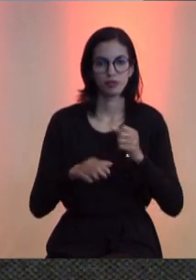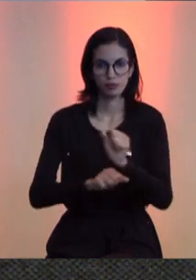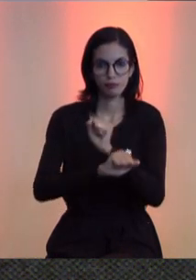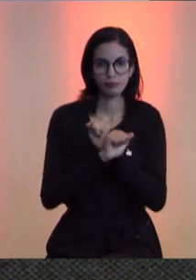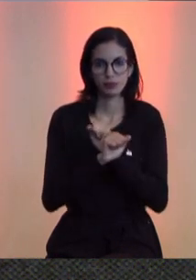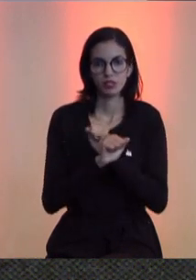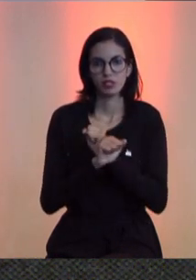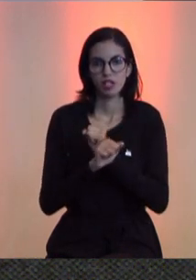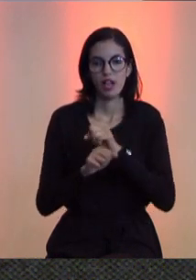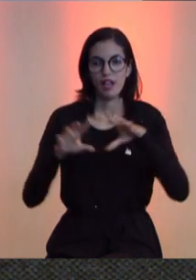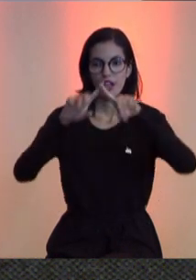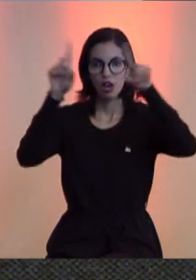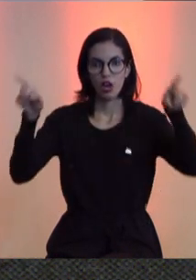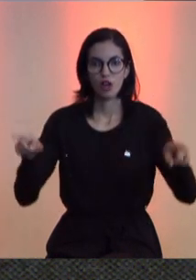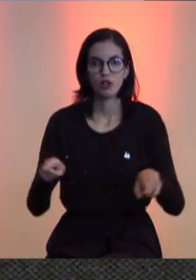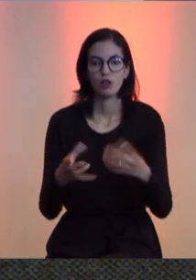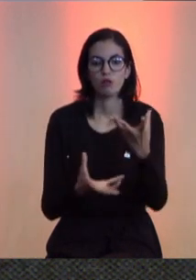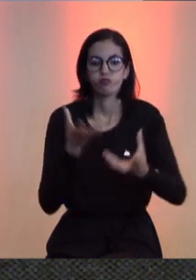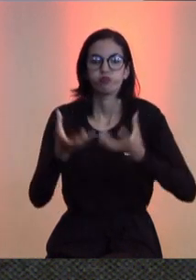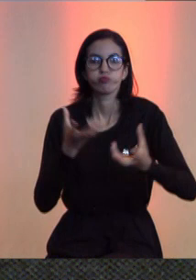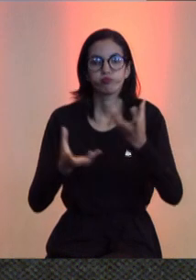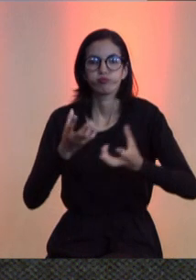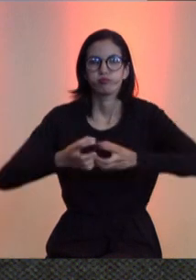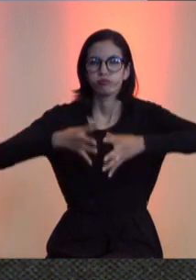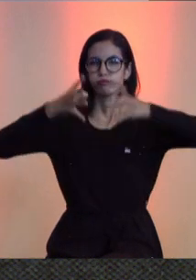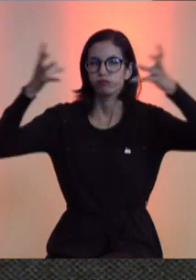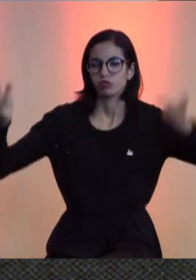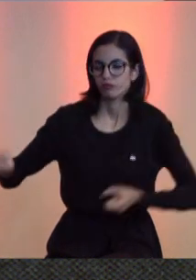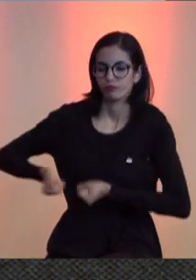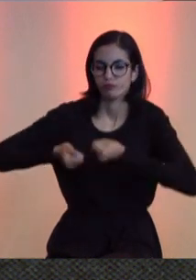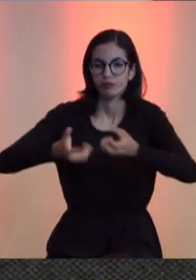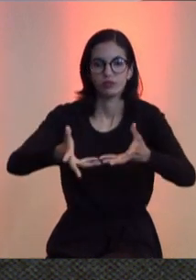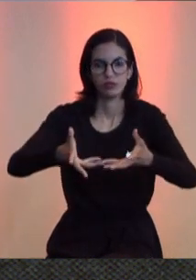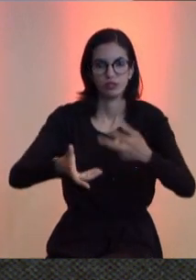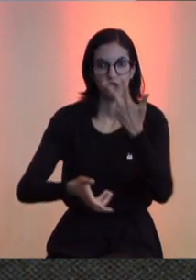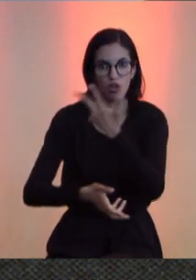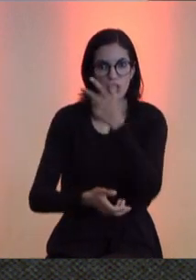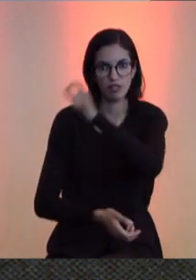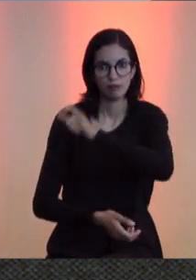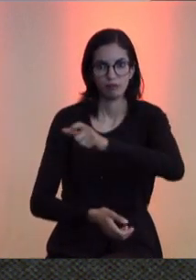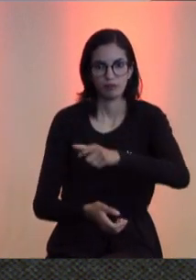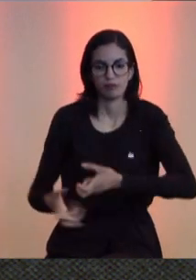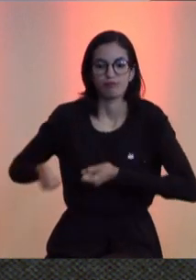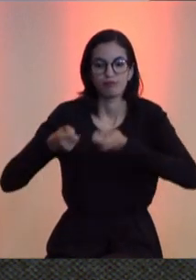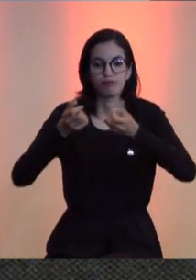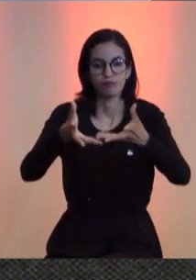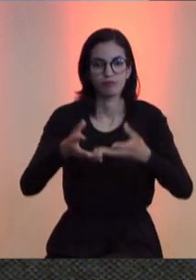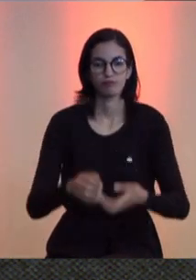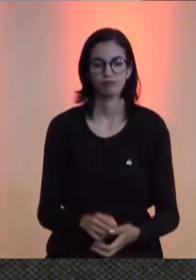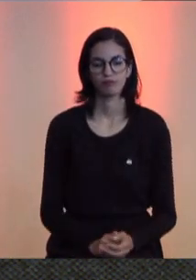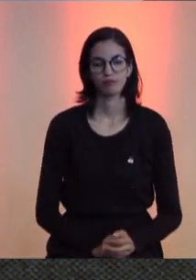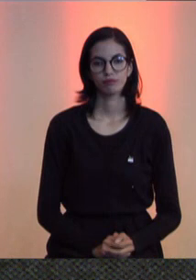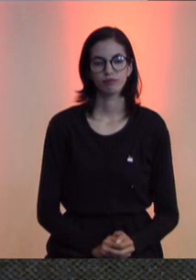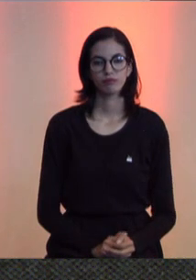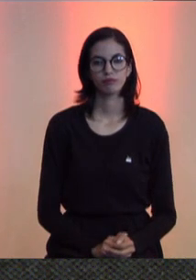de fuego ardiendo. Verse 22, therefore, because the king's commandment was urgent and the furnace exceeding